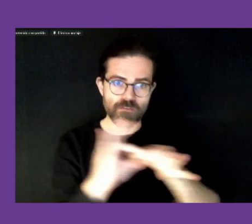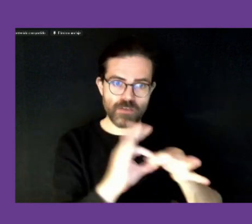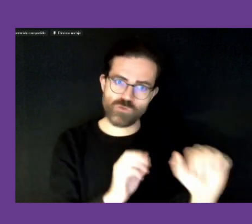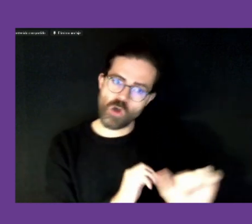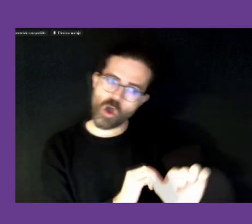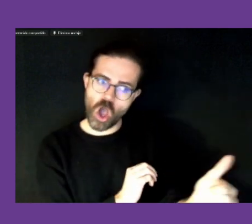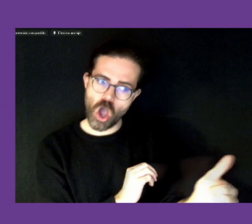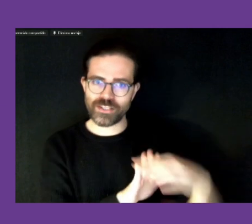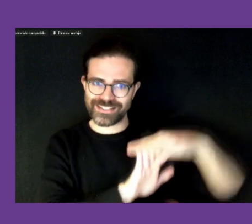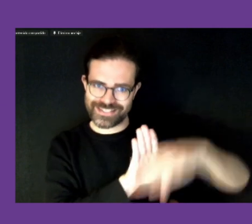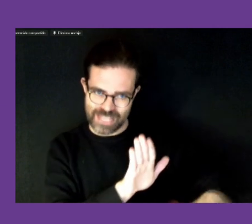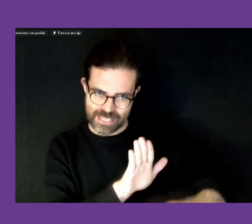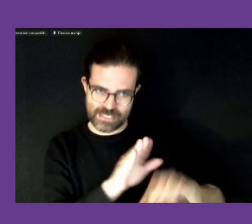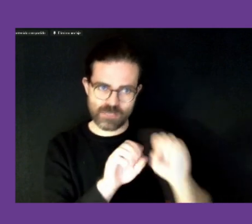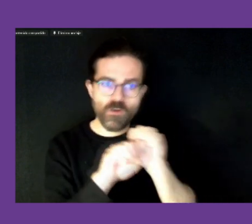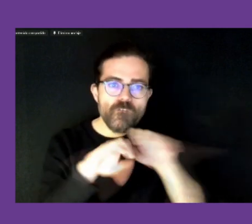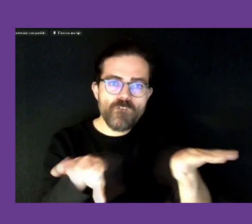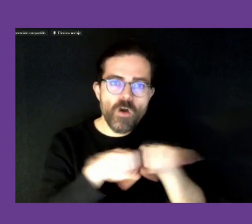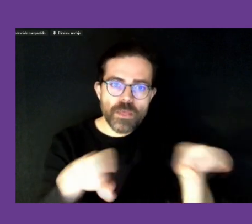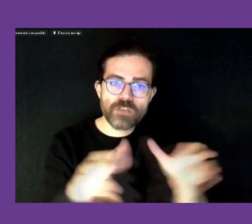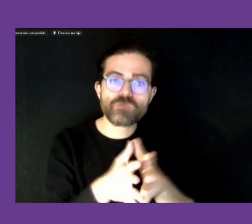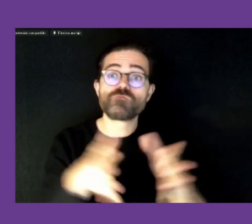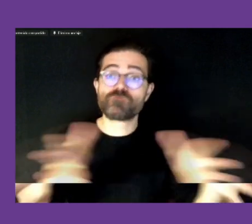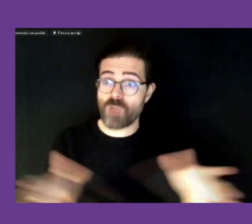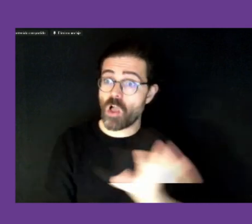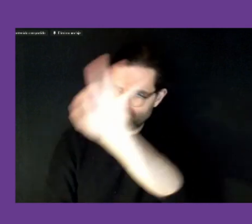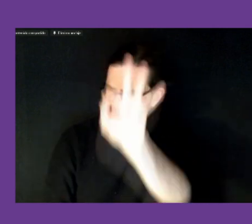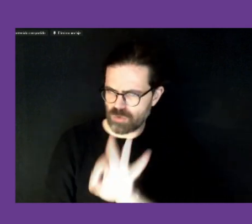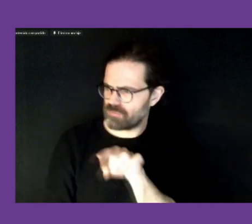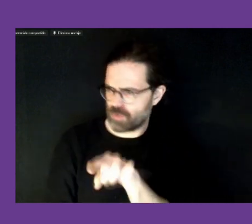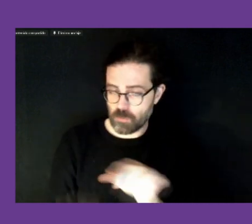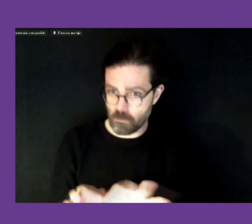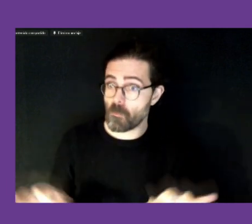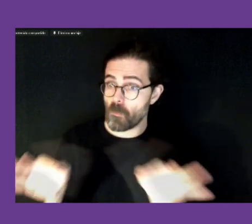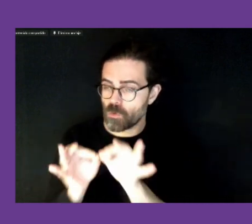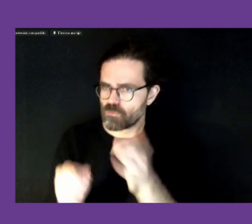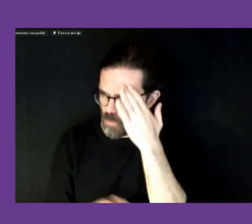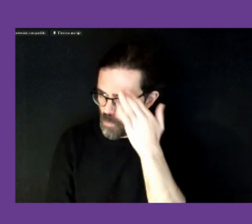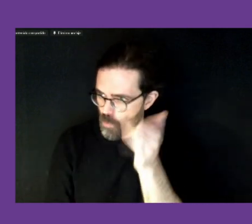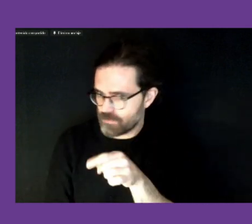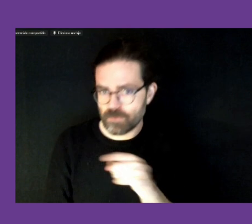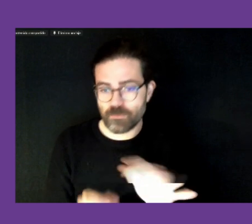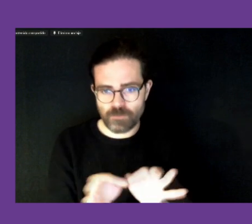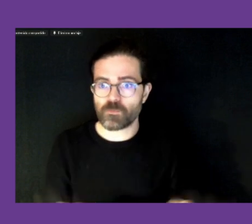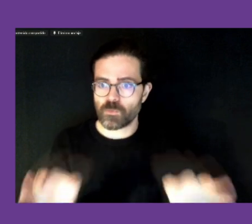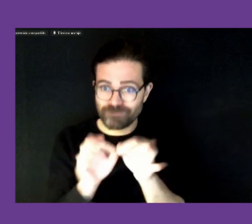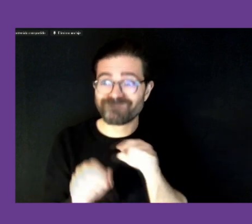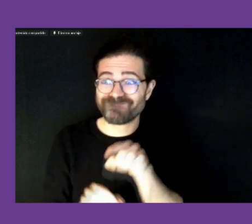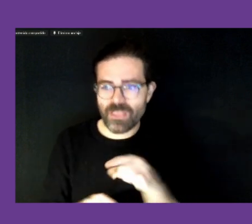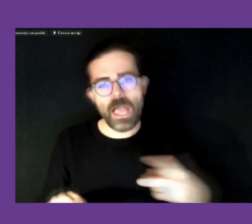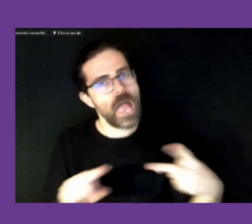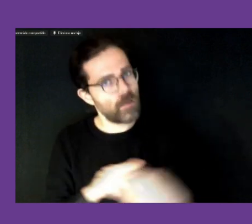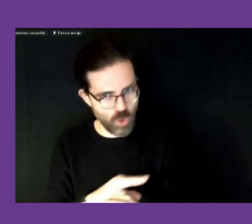is, but your question is very useful because this is key, in fact, and we try to avoid this. Of course, not to